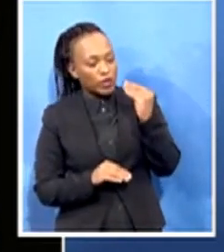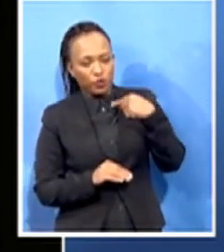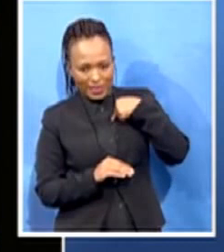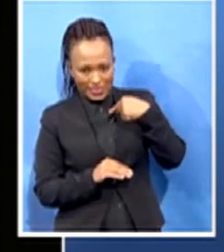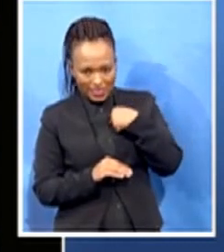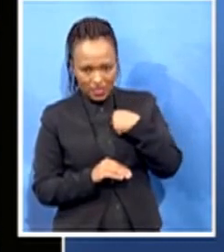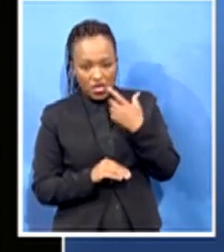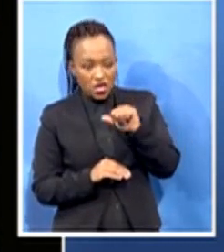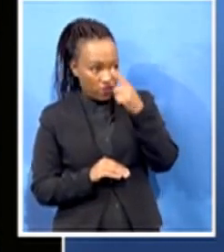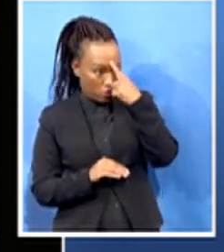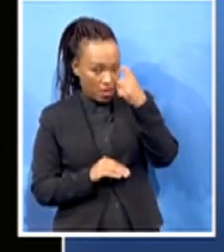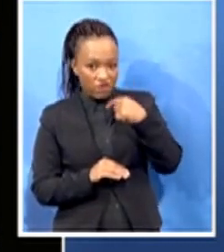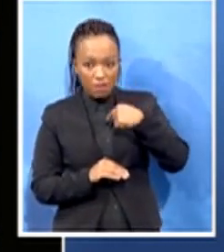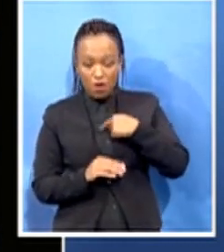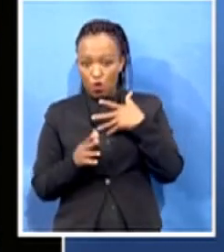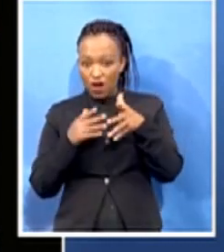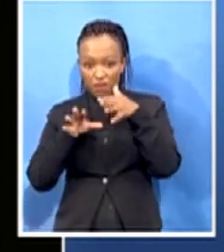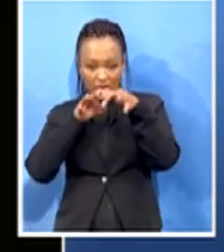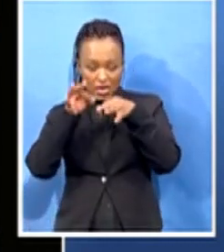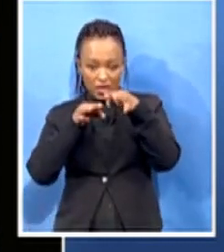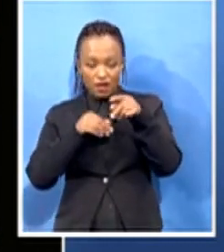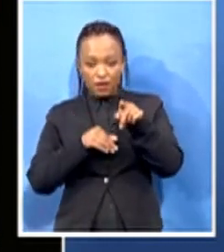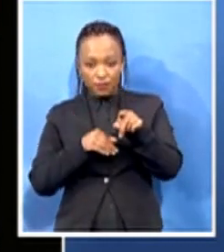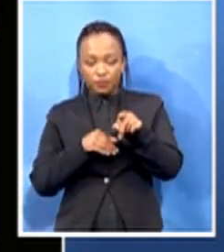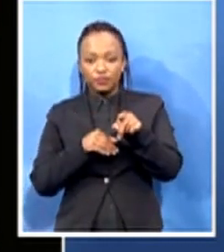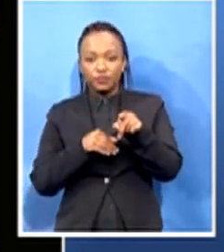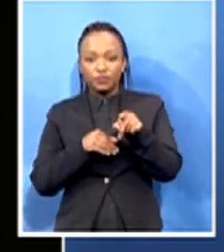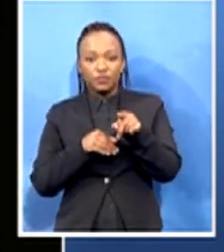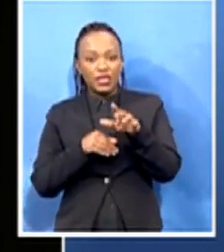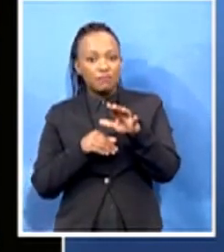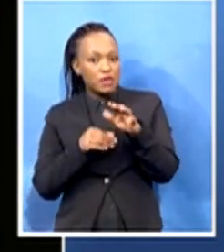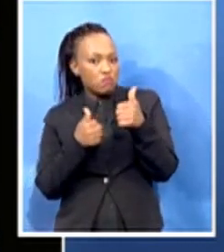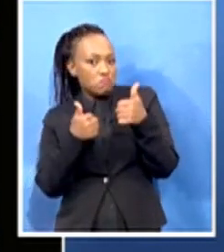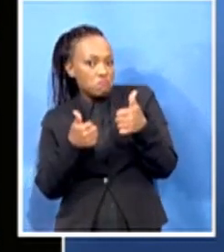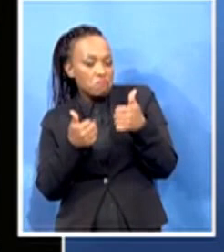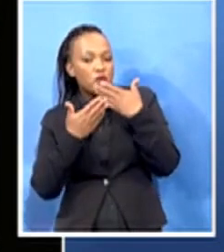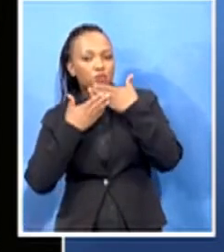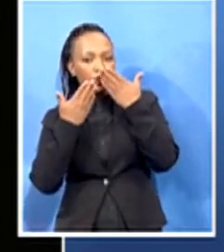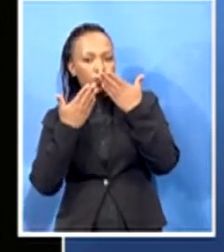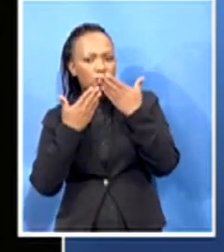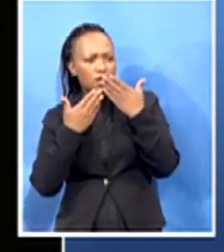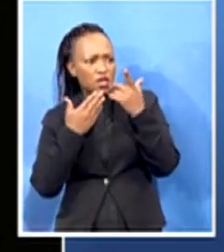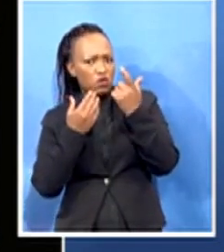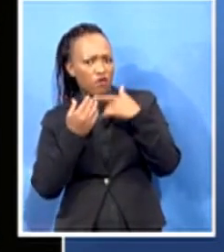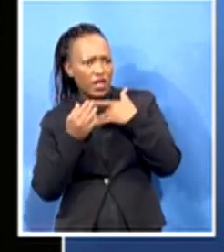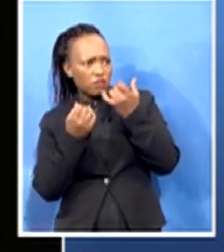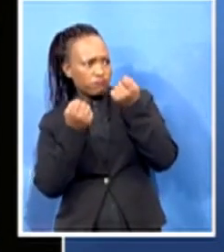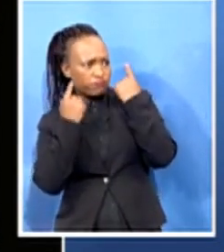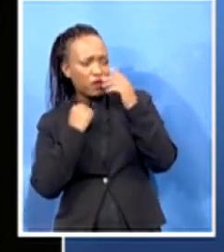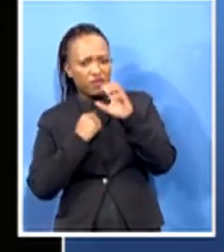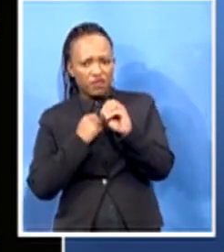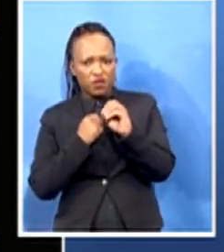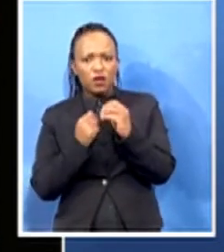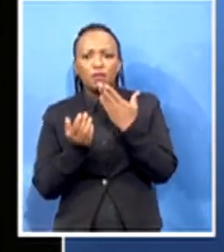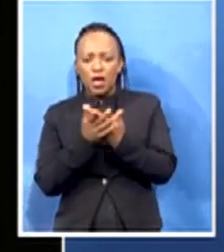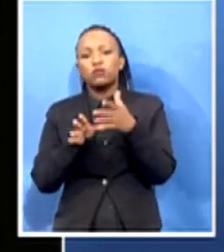explained doesn't go well, you didn't understand, I can explain, or unless you tell